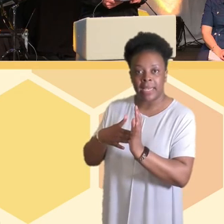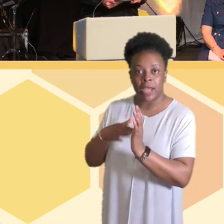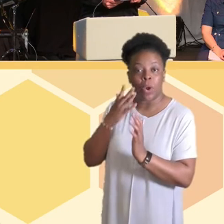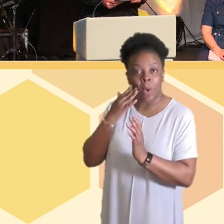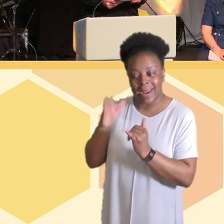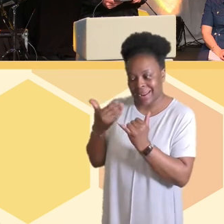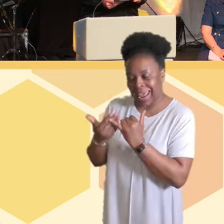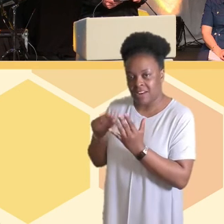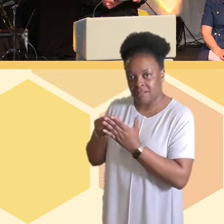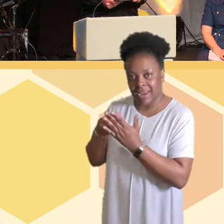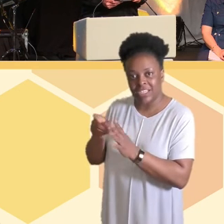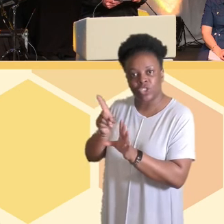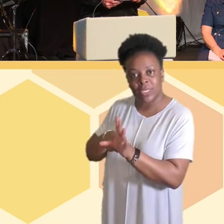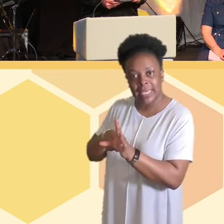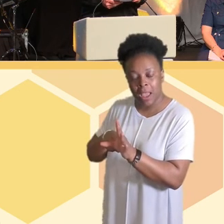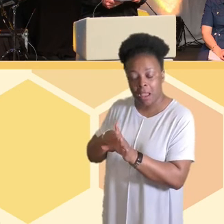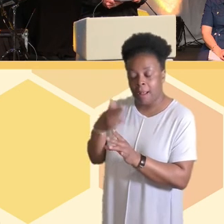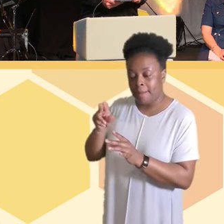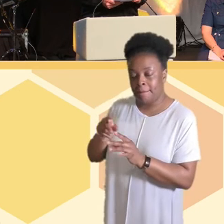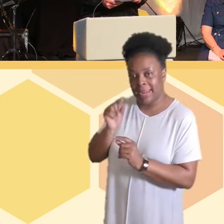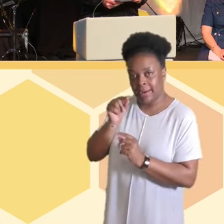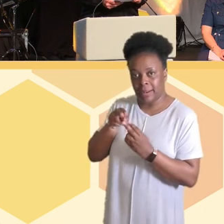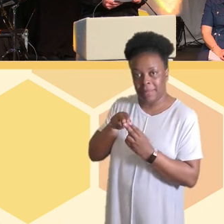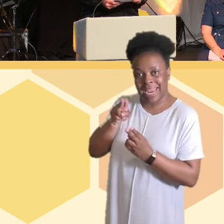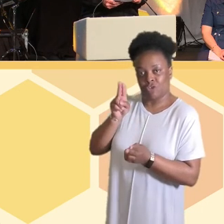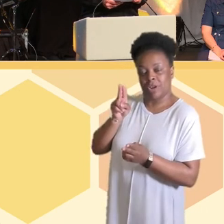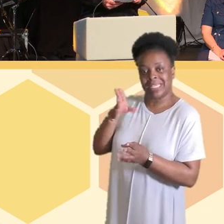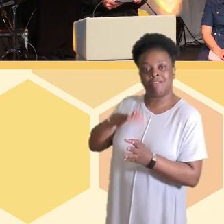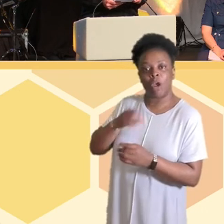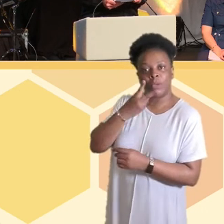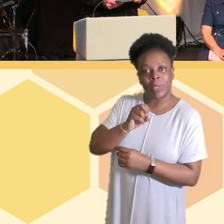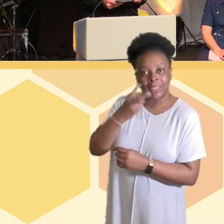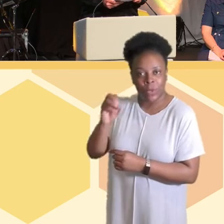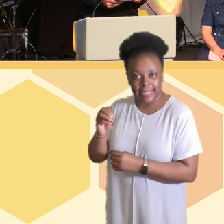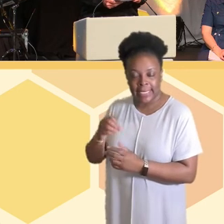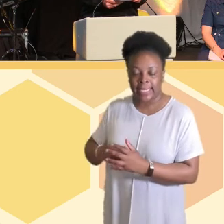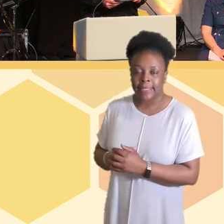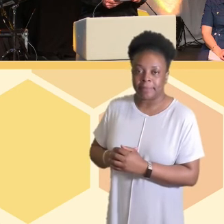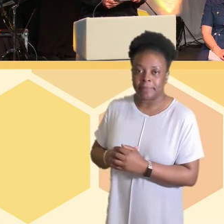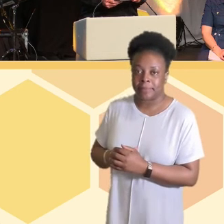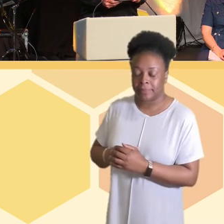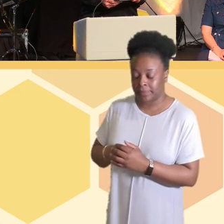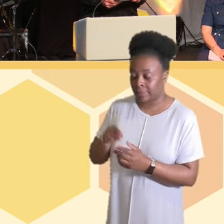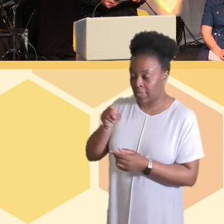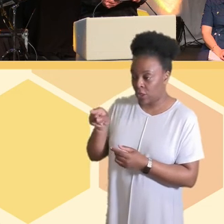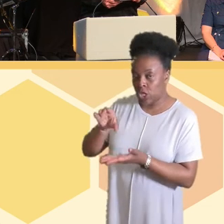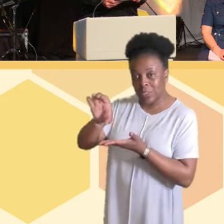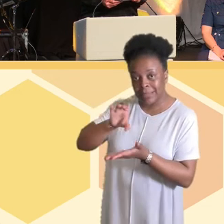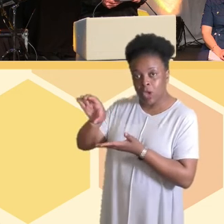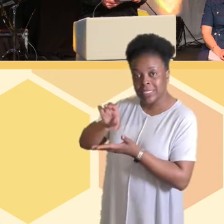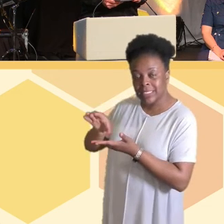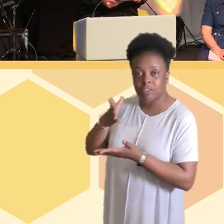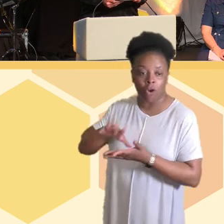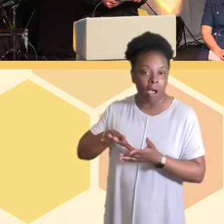up from 54.7 million at the end of 2020. These deposits from churches and